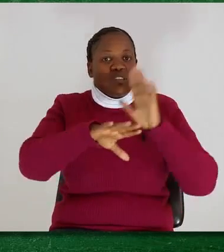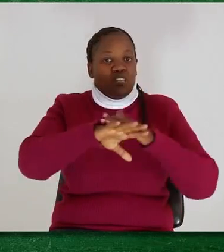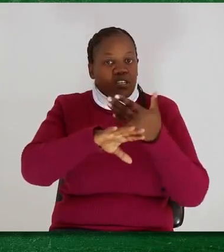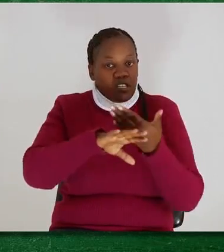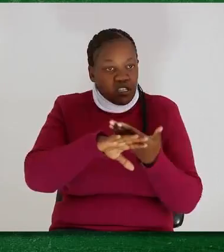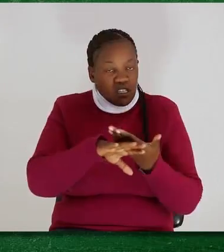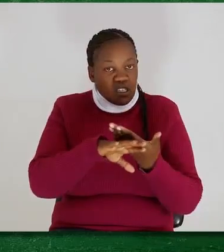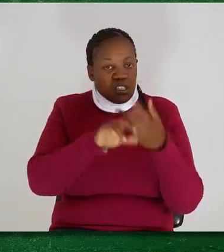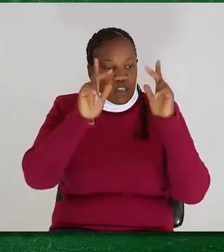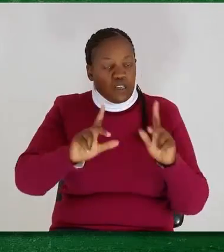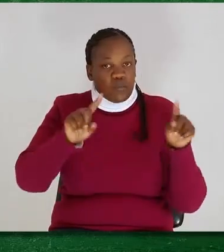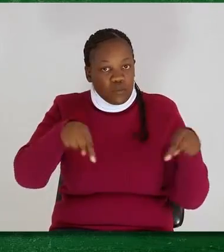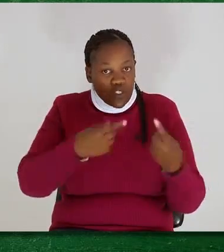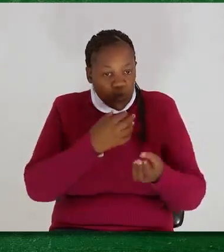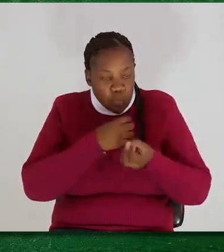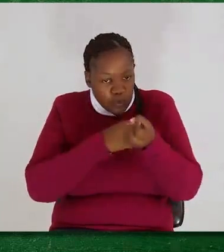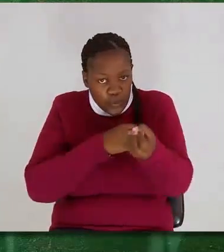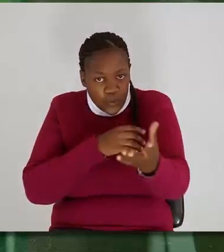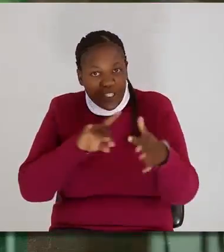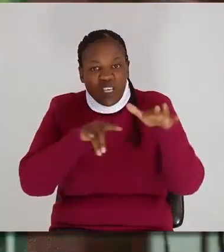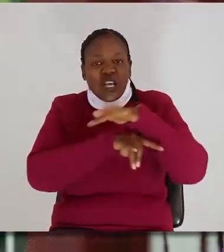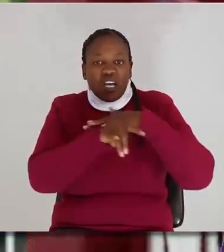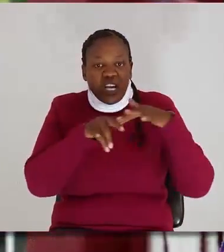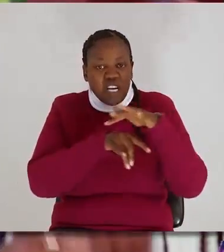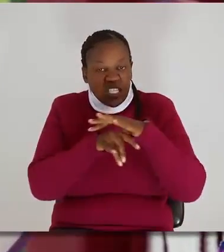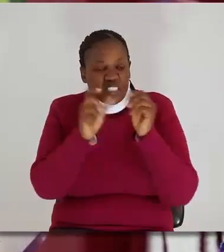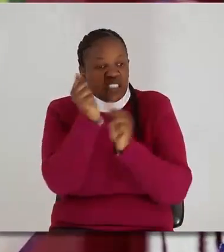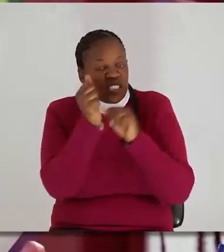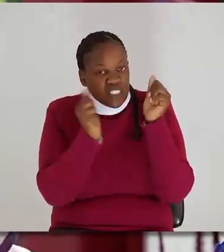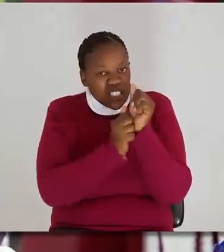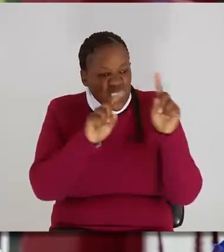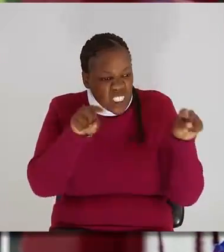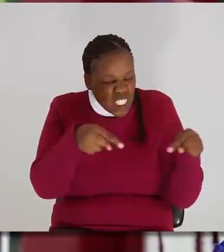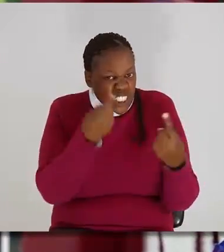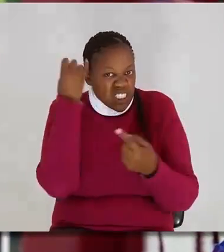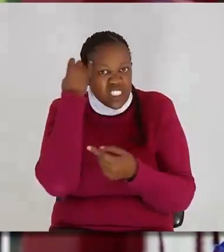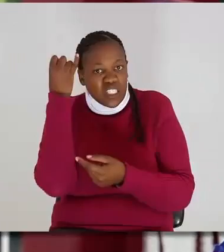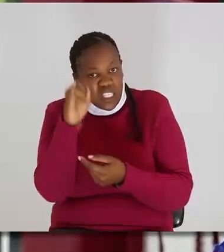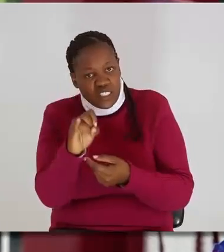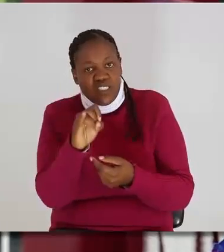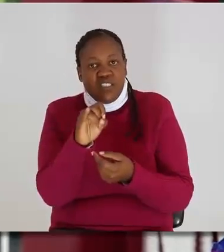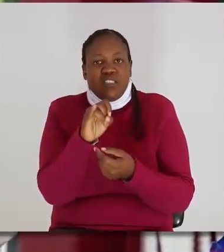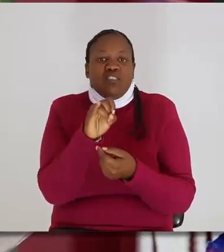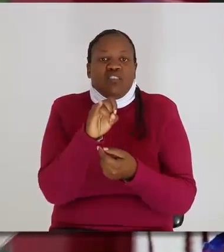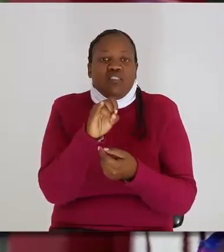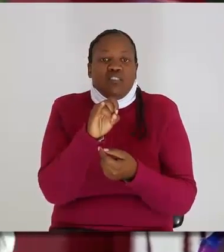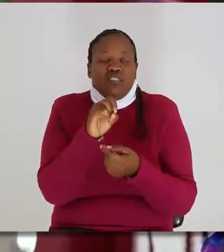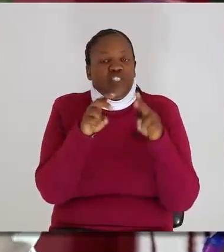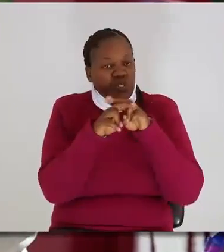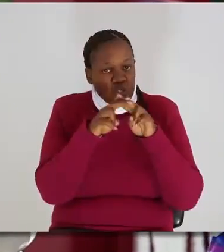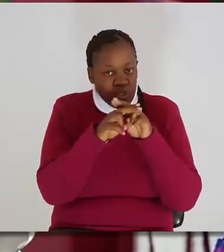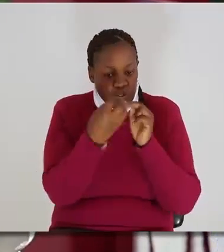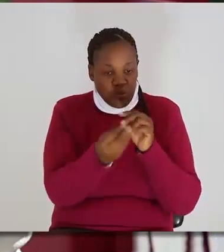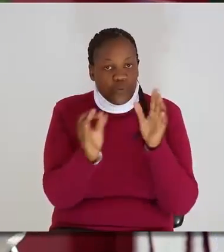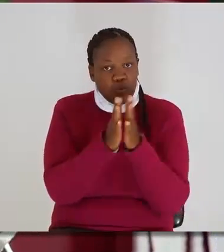qualities or abilities. Okay, this means that human characteristics are given to animals, objects,